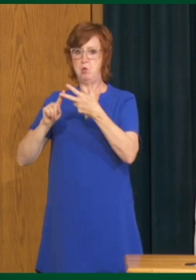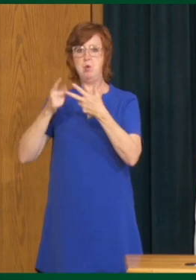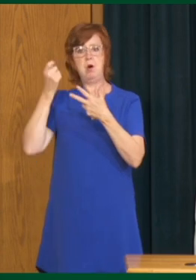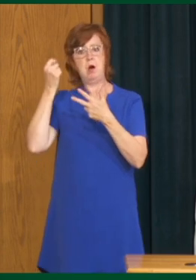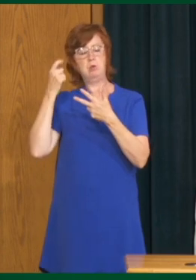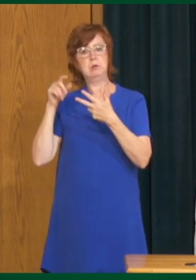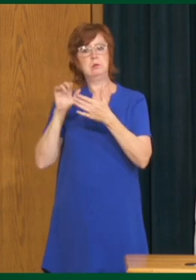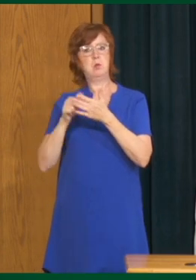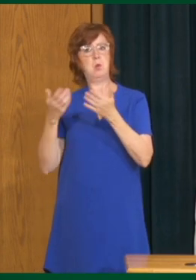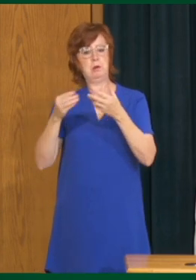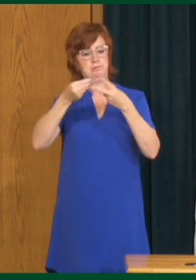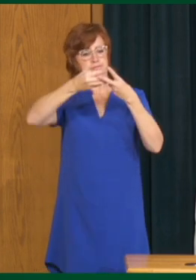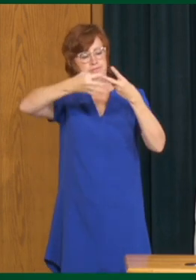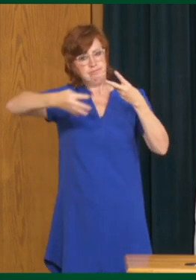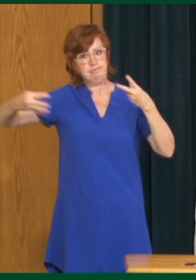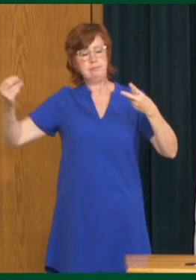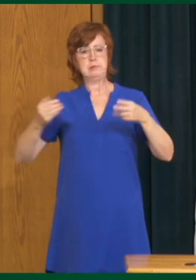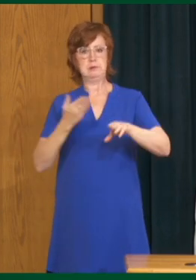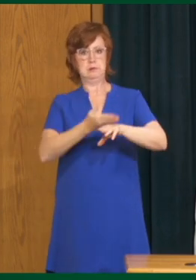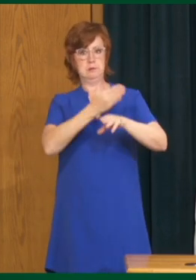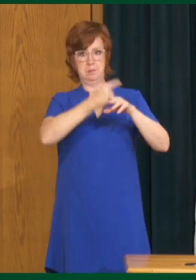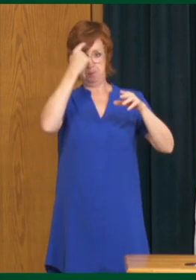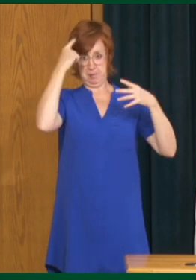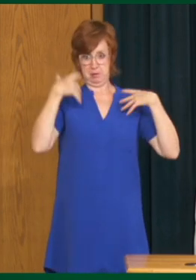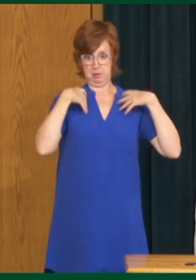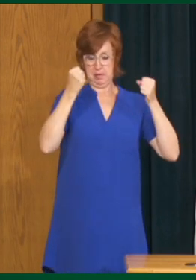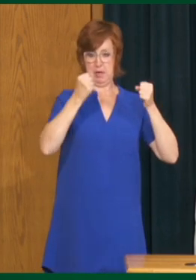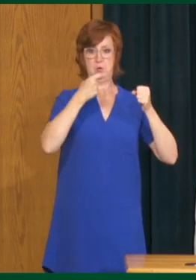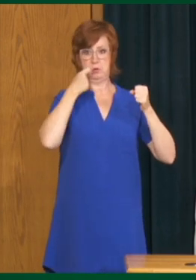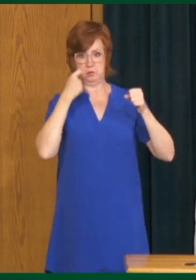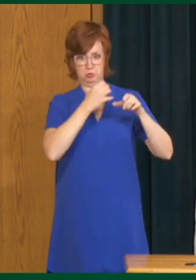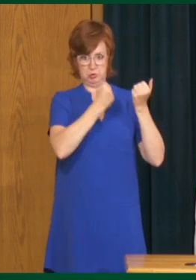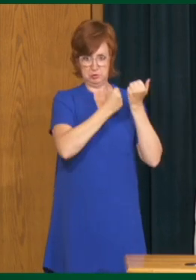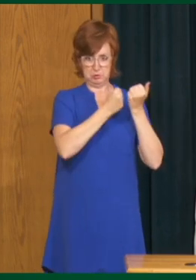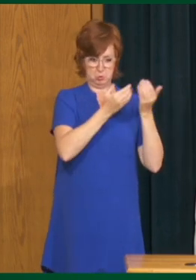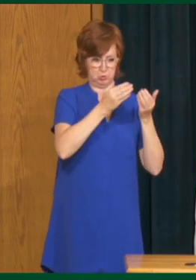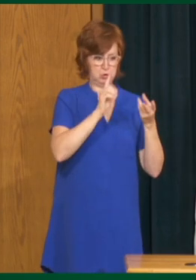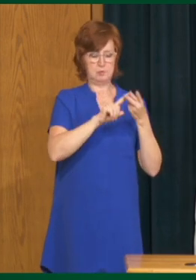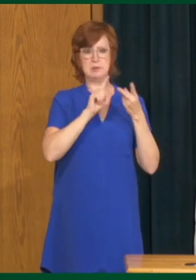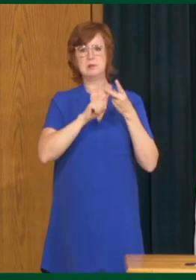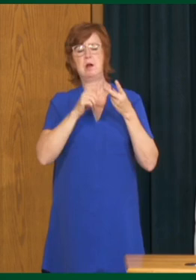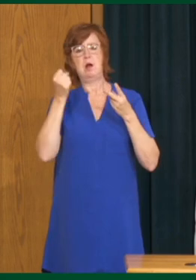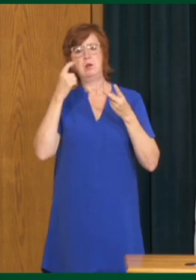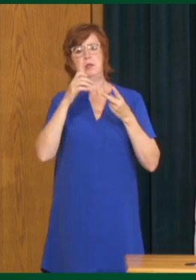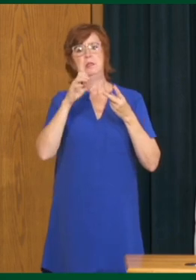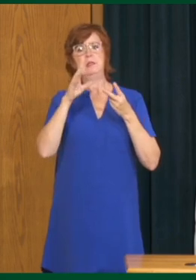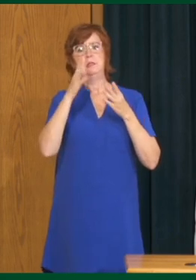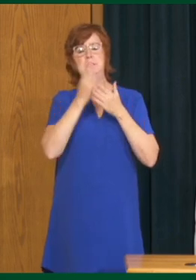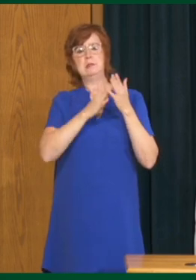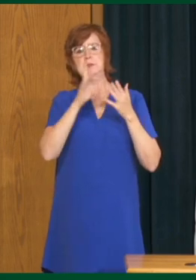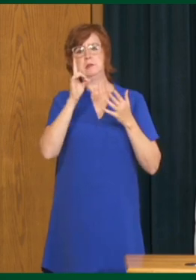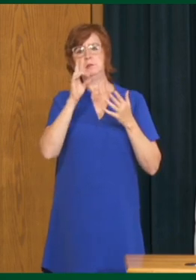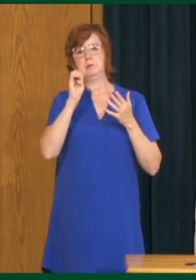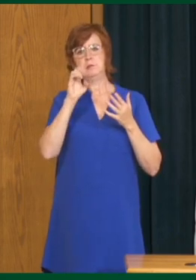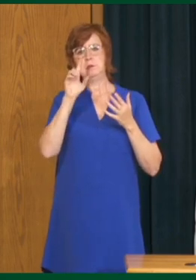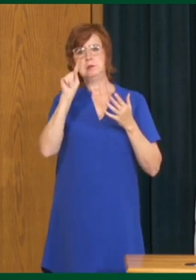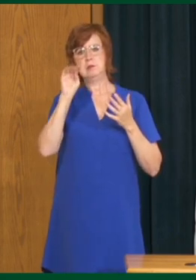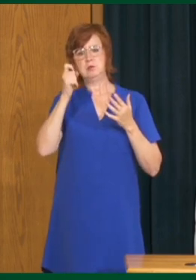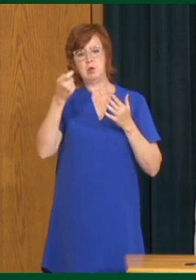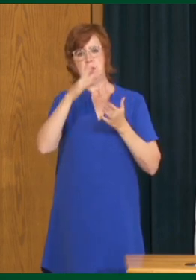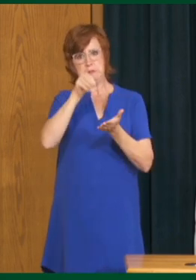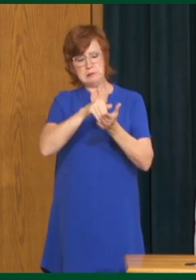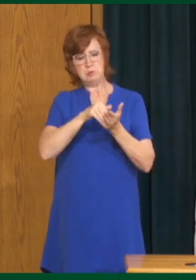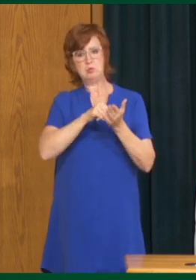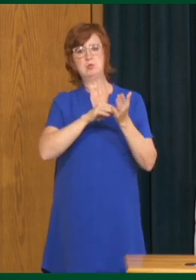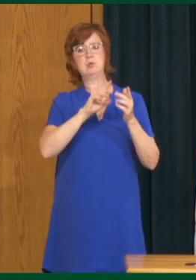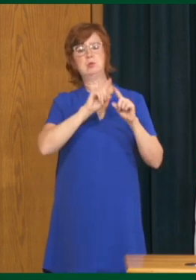next phase include further enhanced mental health and addiction support, including the openings of social detox and addictions